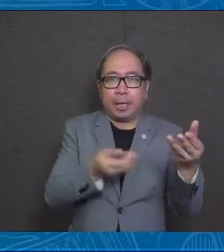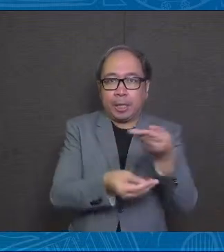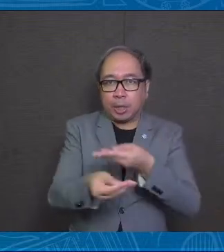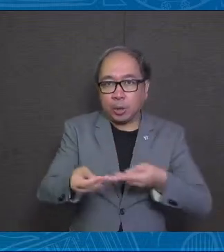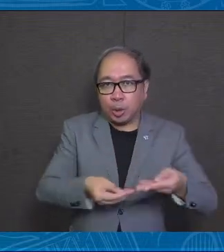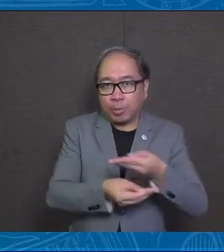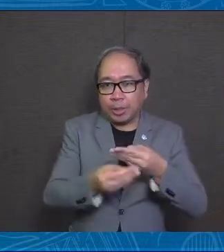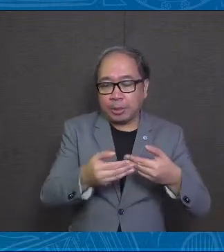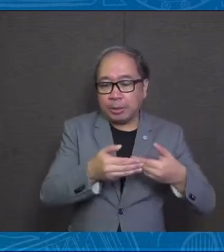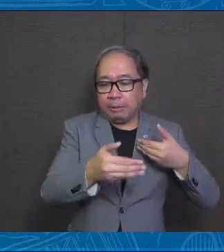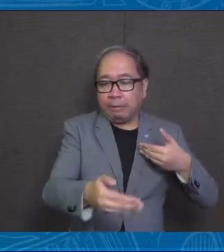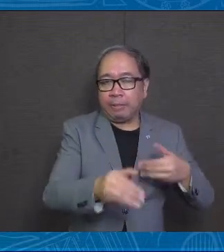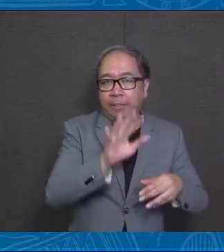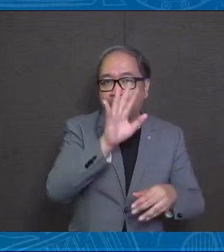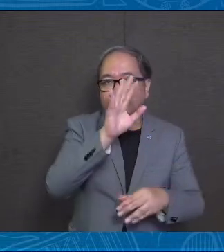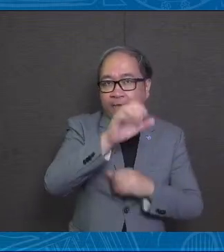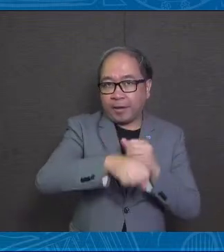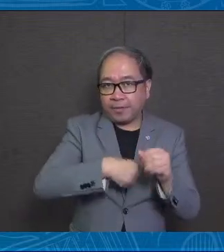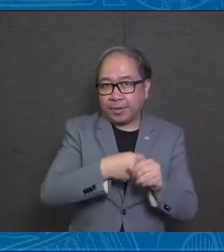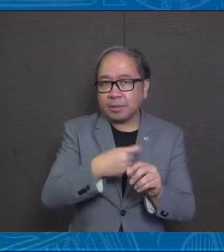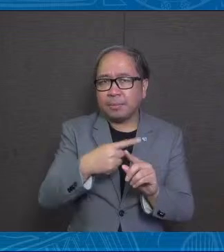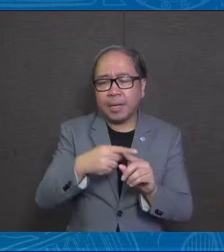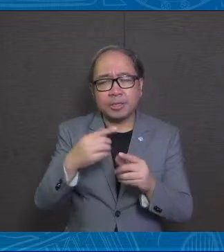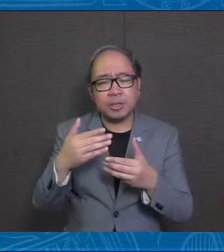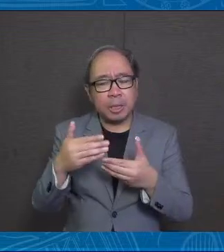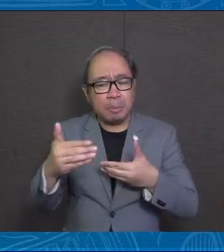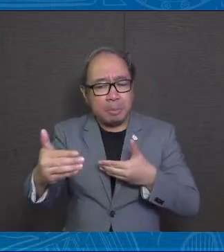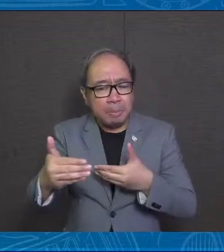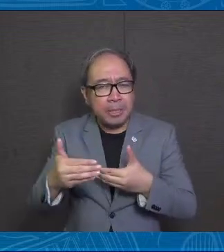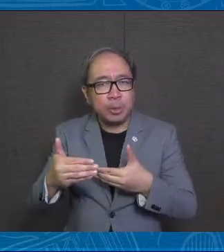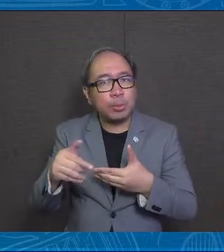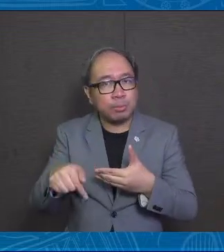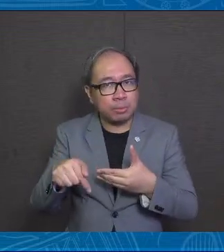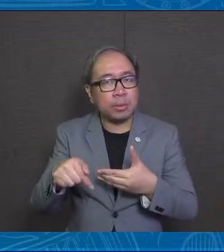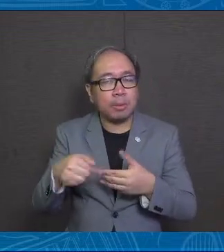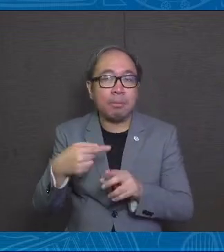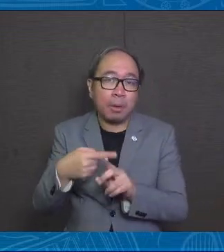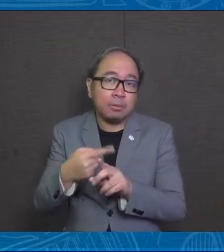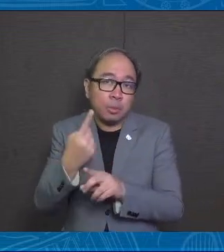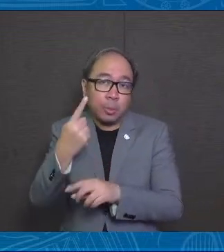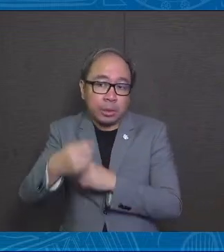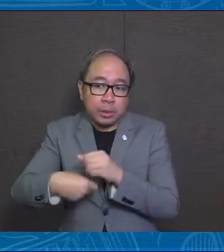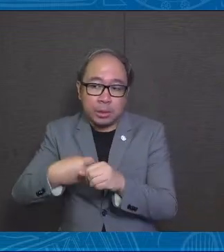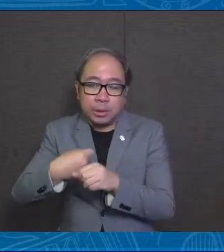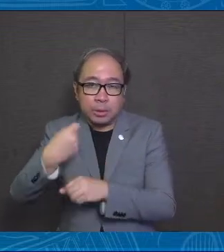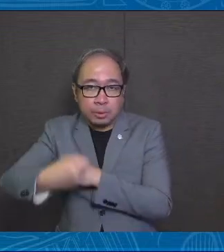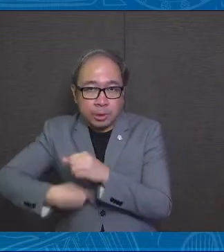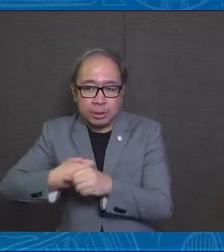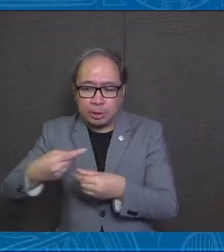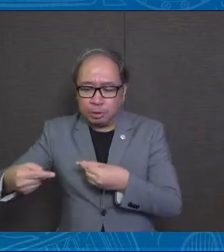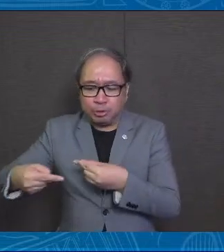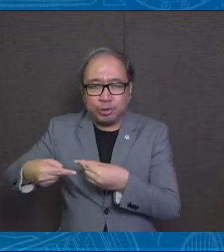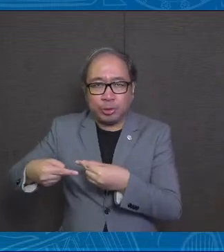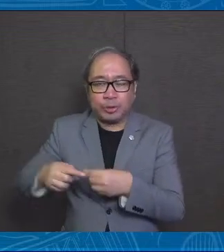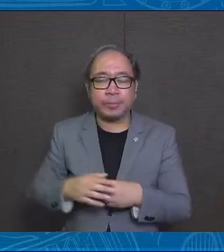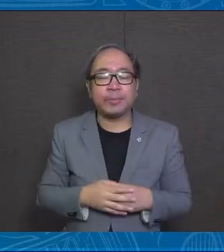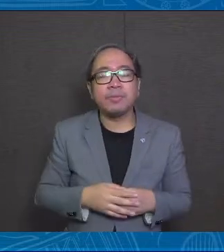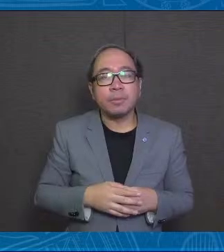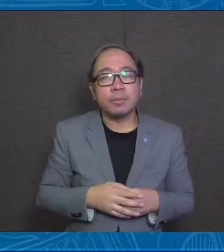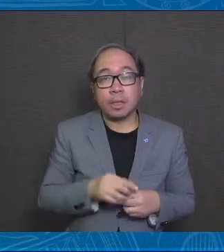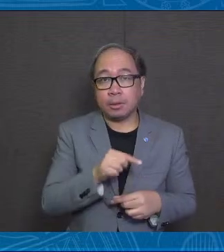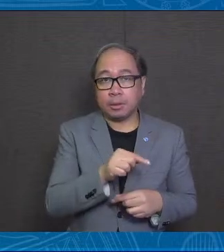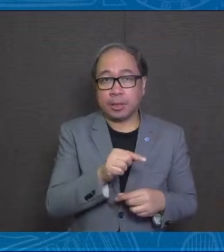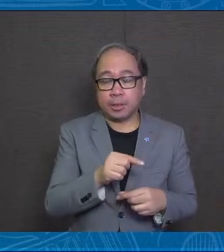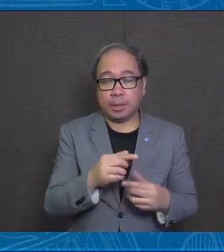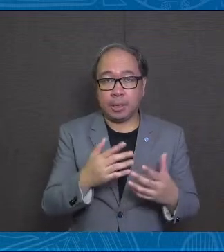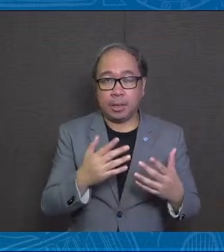and also in the medium term and also annually. And our fiscal planning process